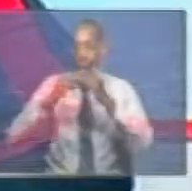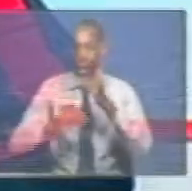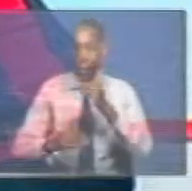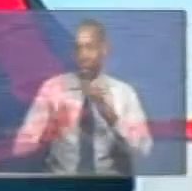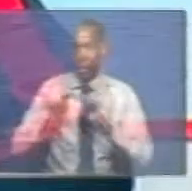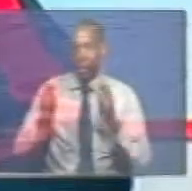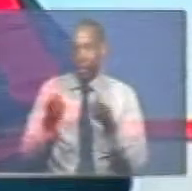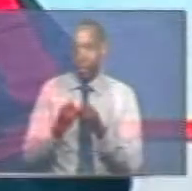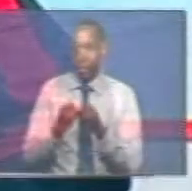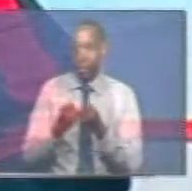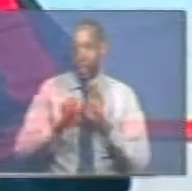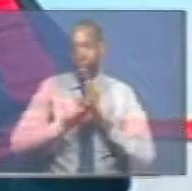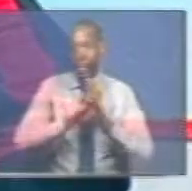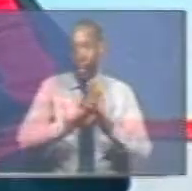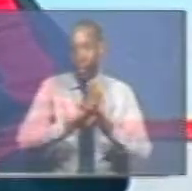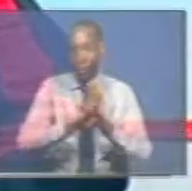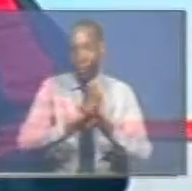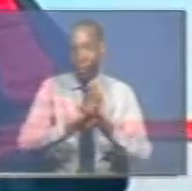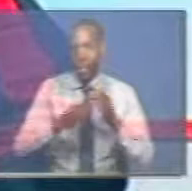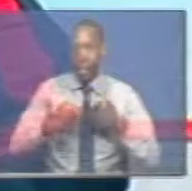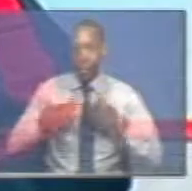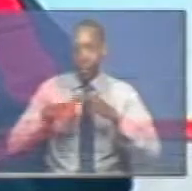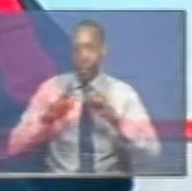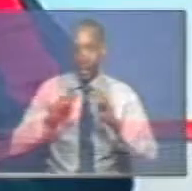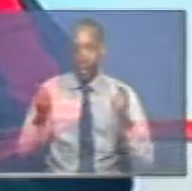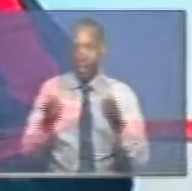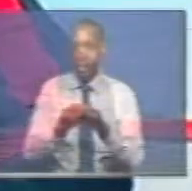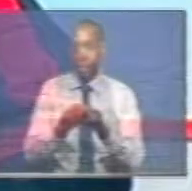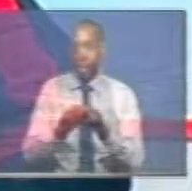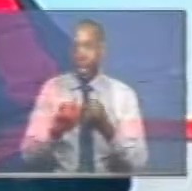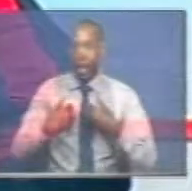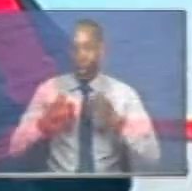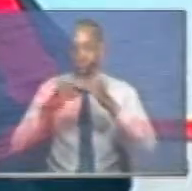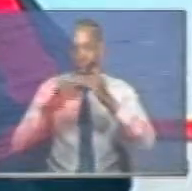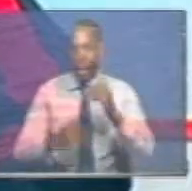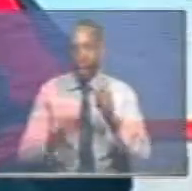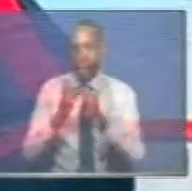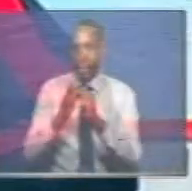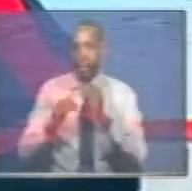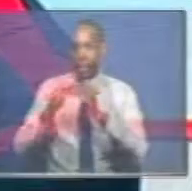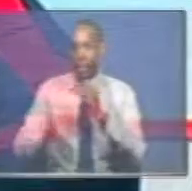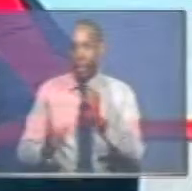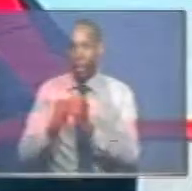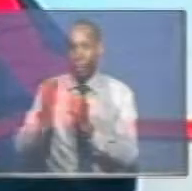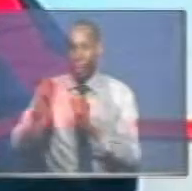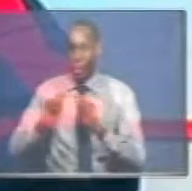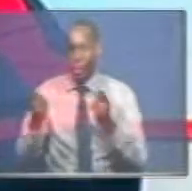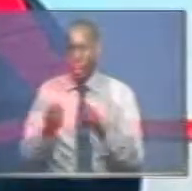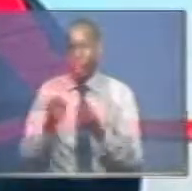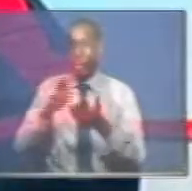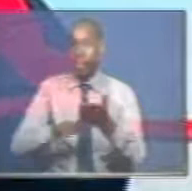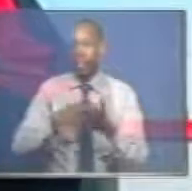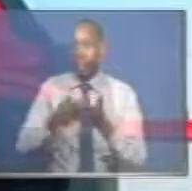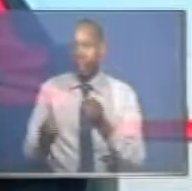teams. Like now we have like seven teams that have under 13, under 15 teams. So you see, the structures are coming